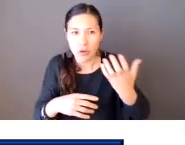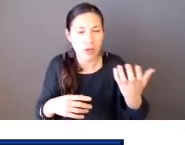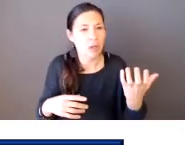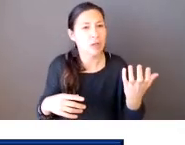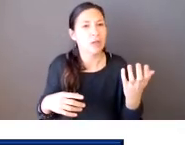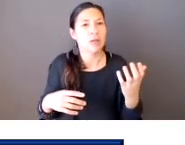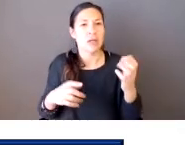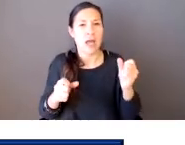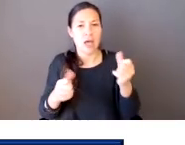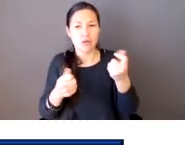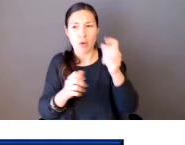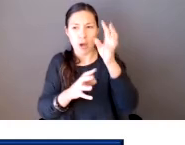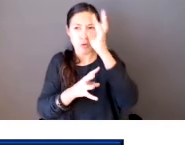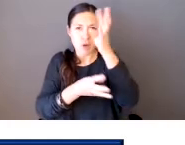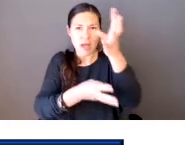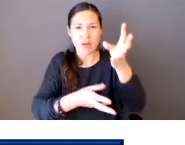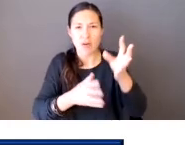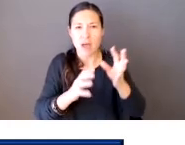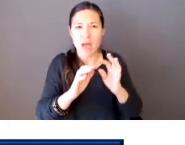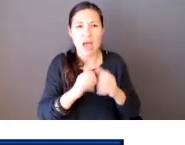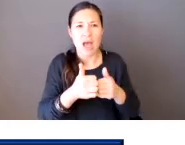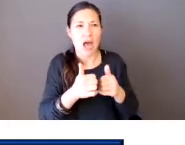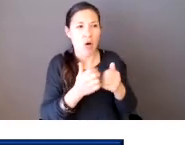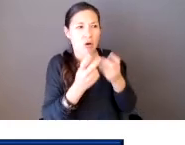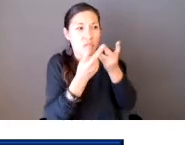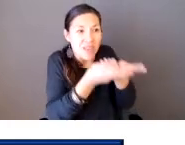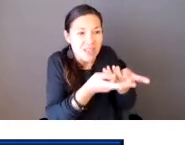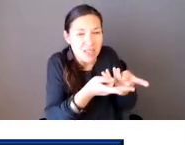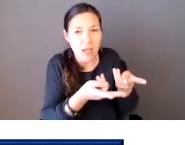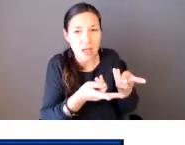the elders while keeping the protective workers